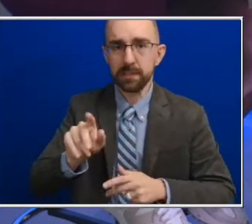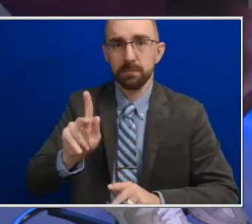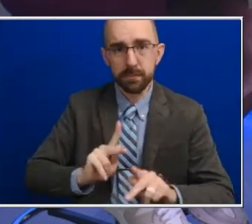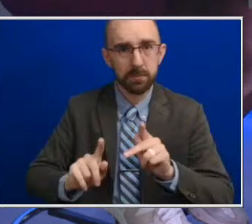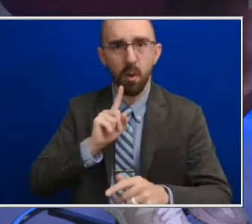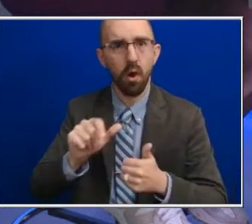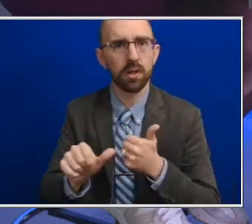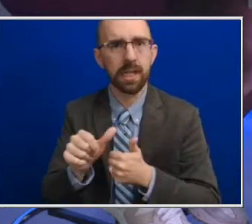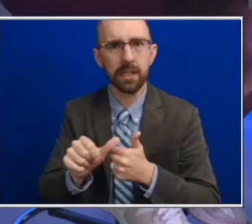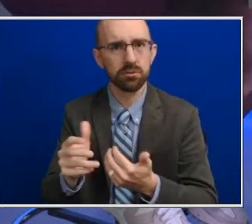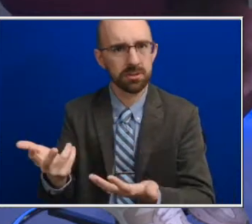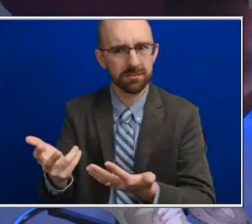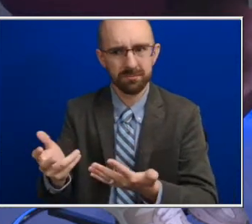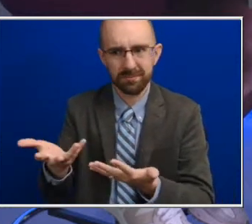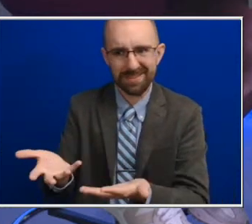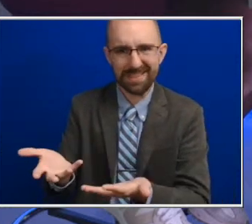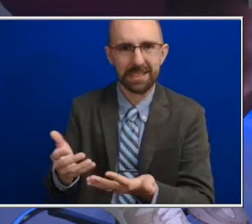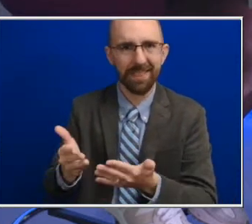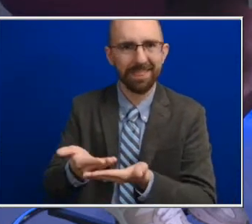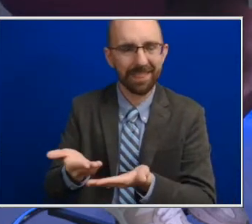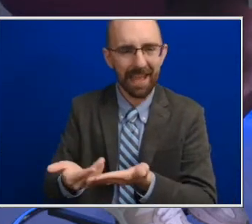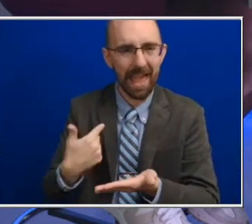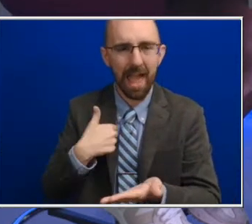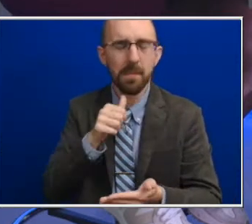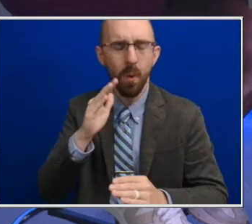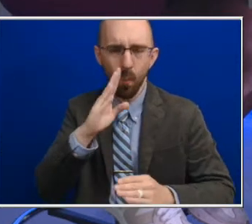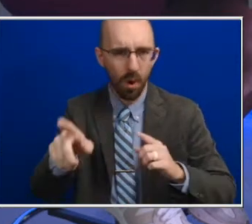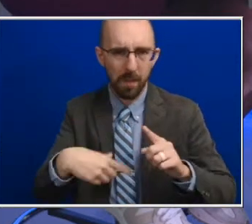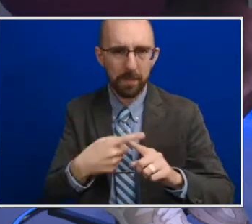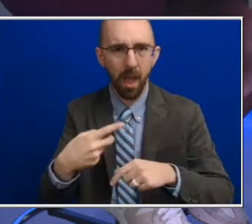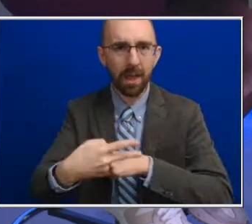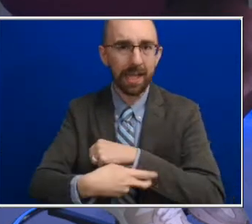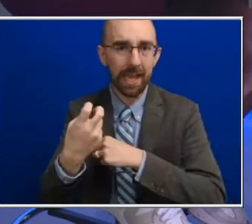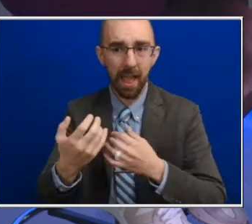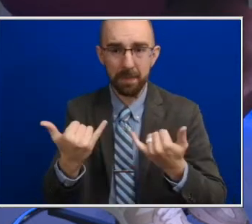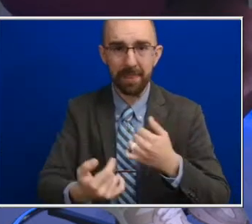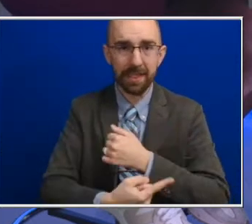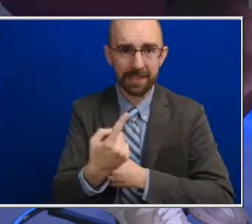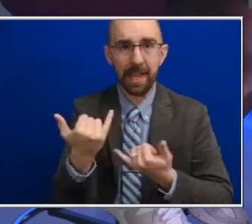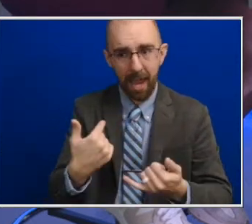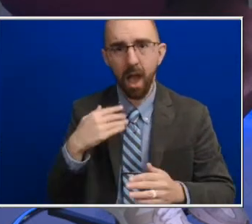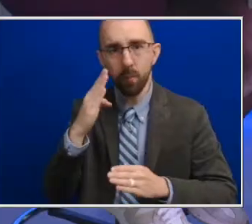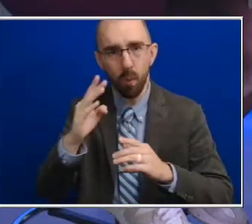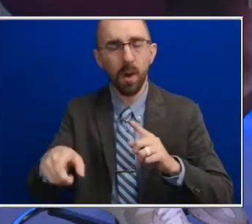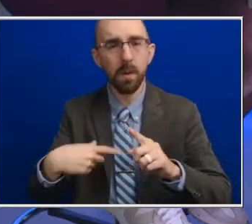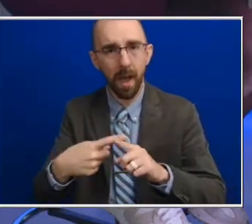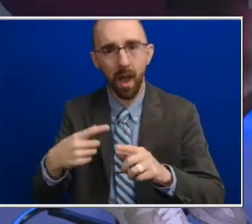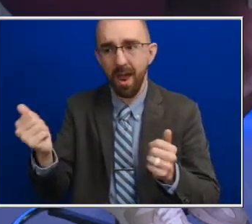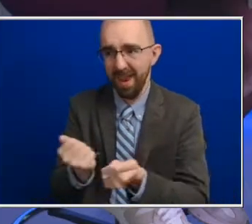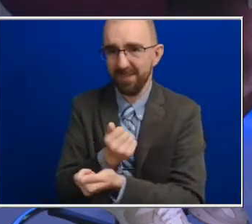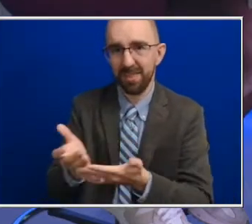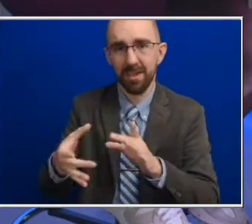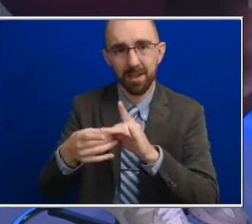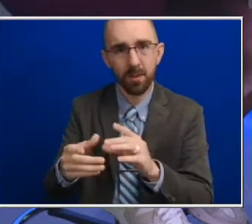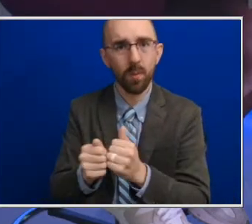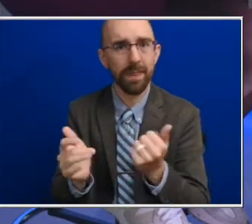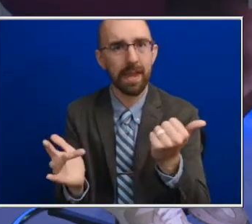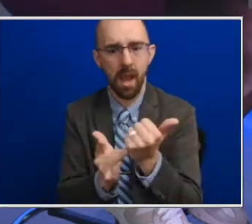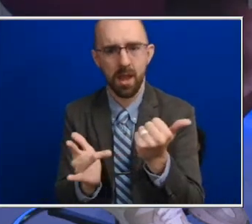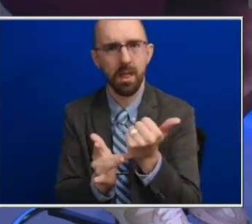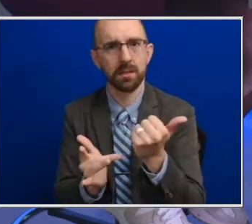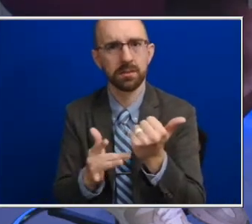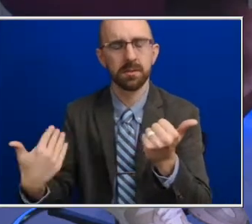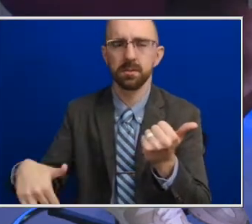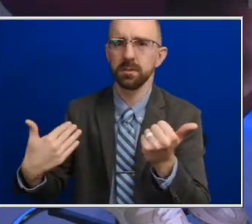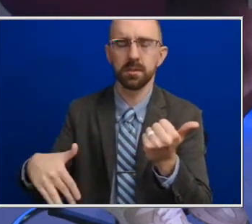there. I'm not worrying about kidnappings as much as I'm worrying about everything associated with technology and how that